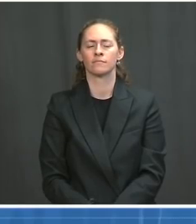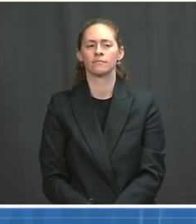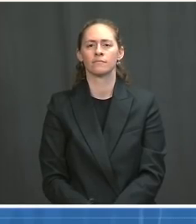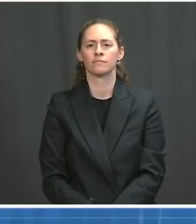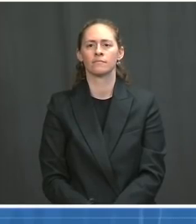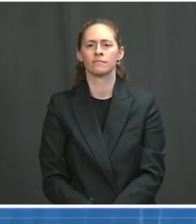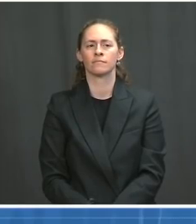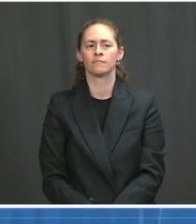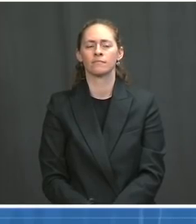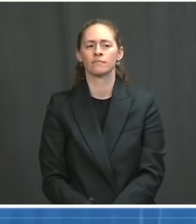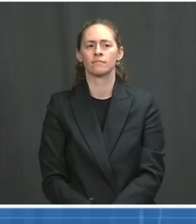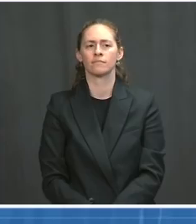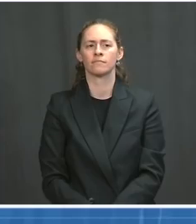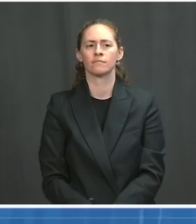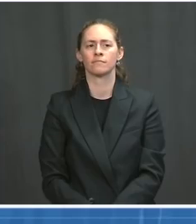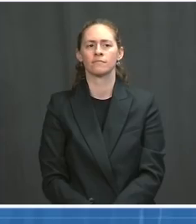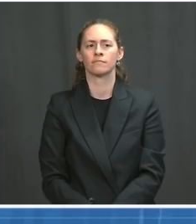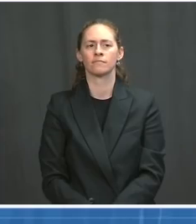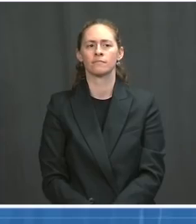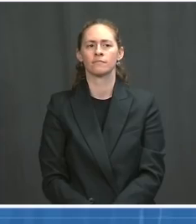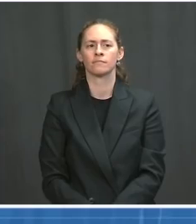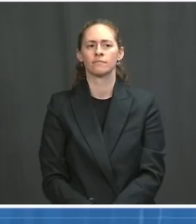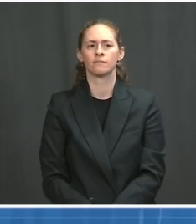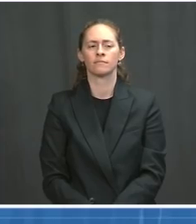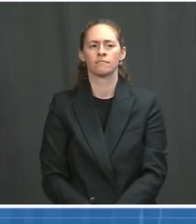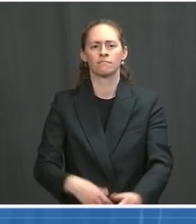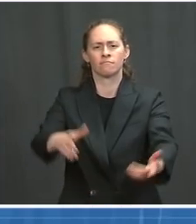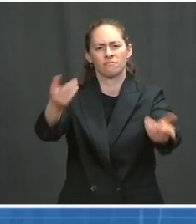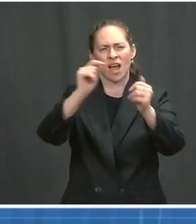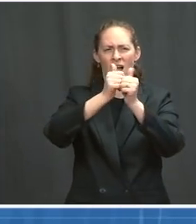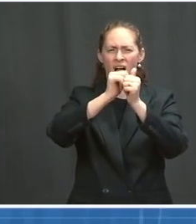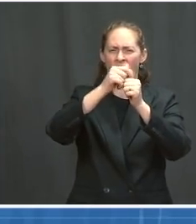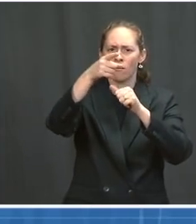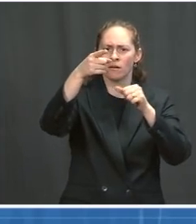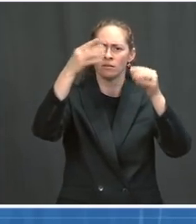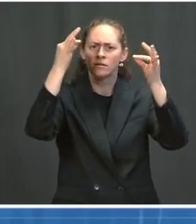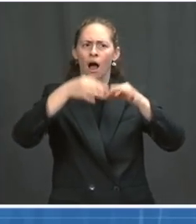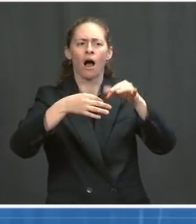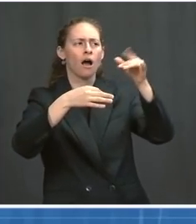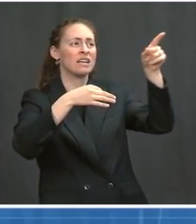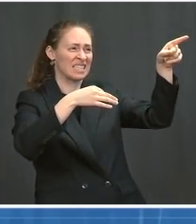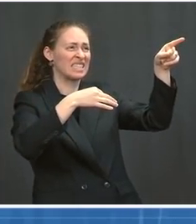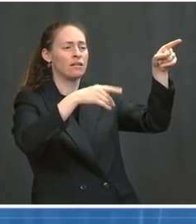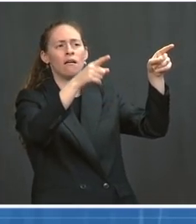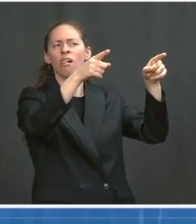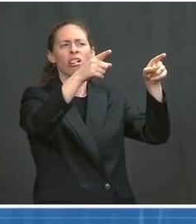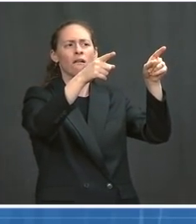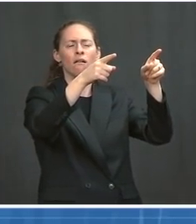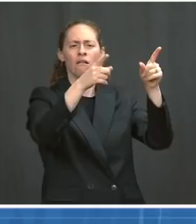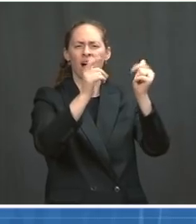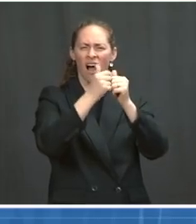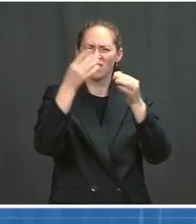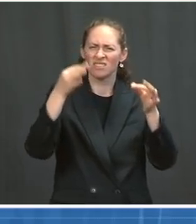to determine which countries receive the doses? And do you have an update on the status of the FDA's quality control review?